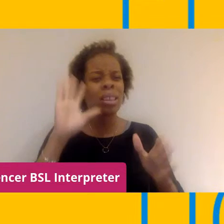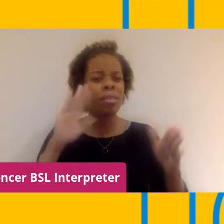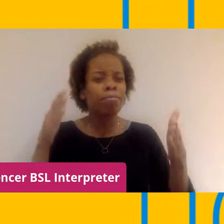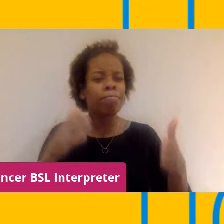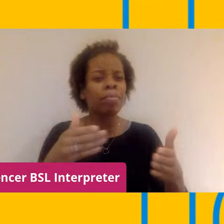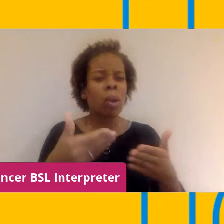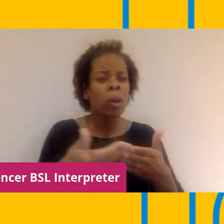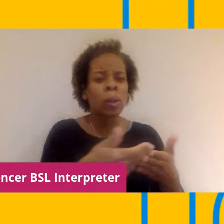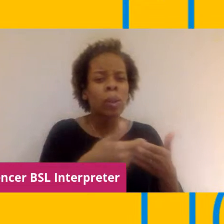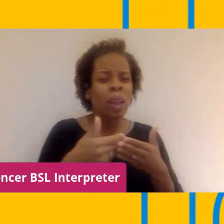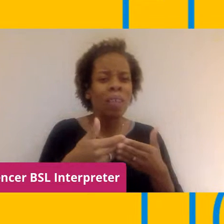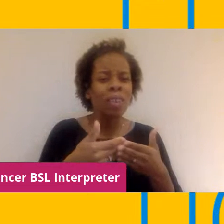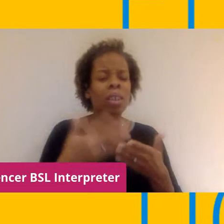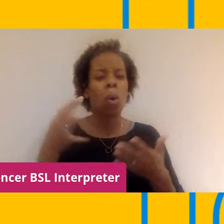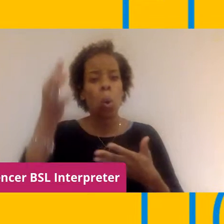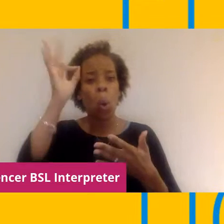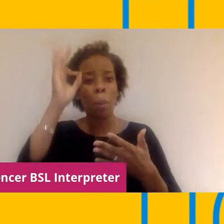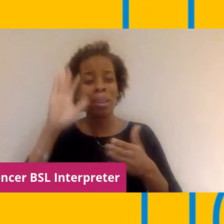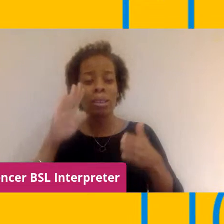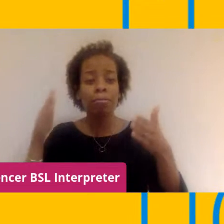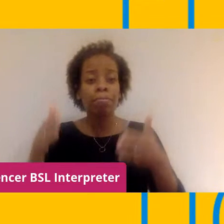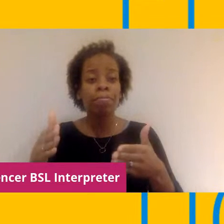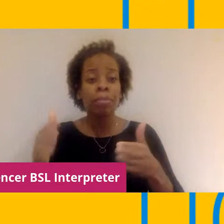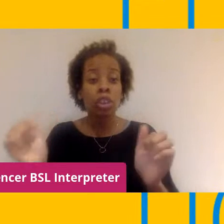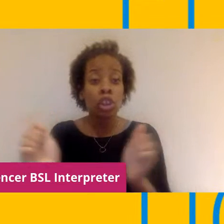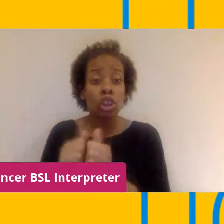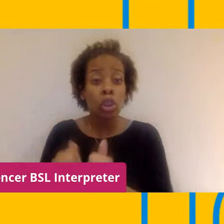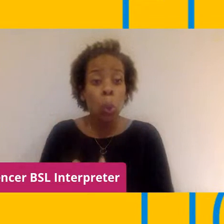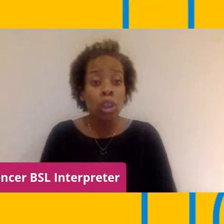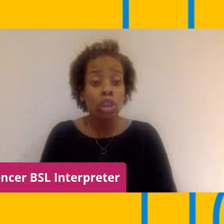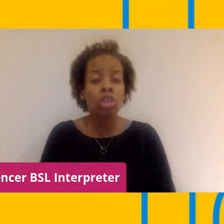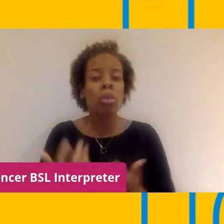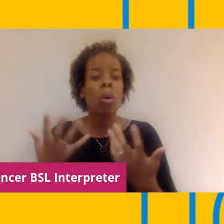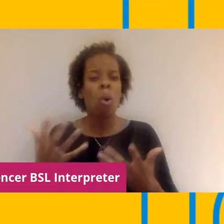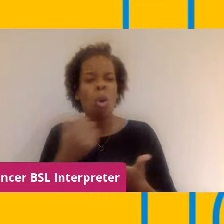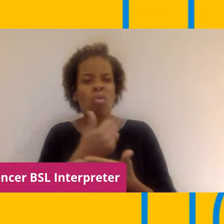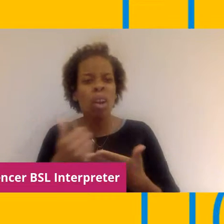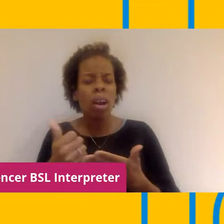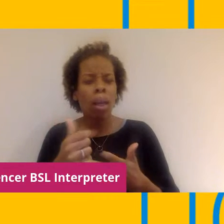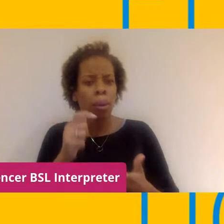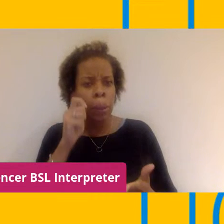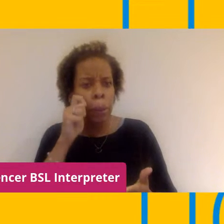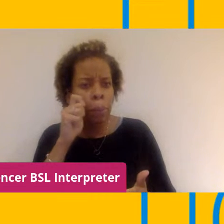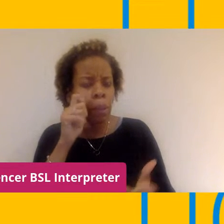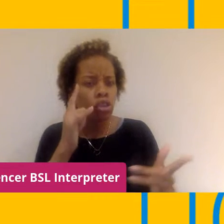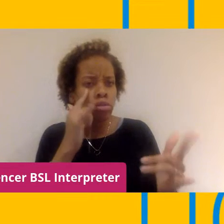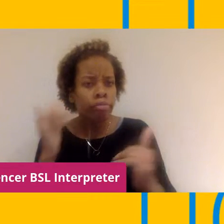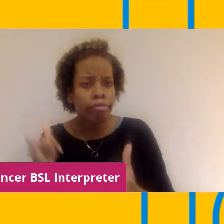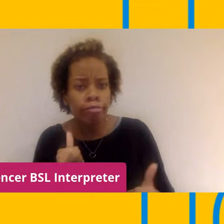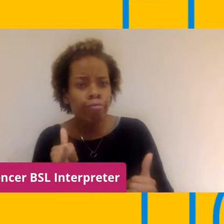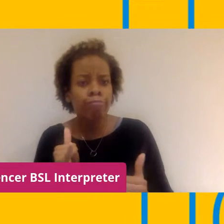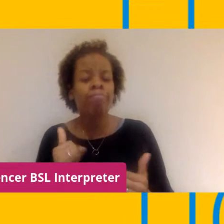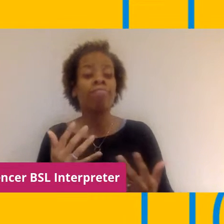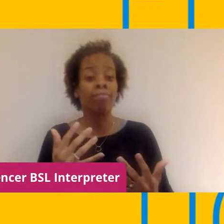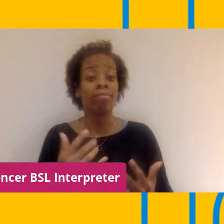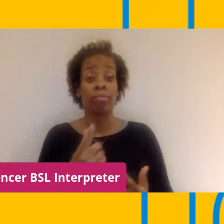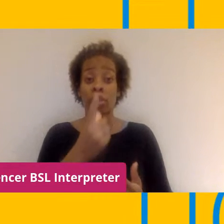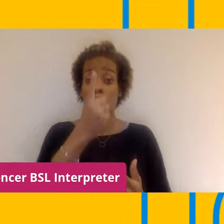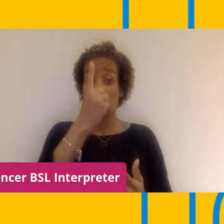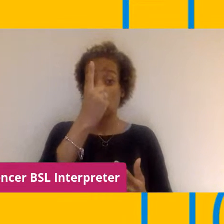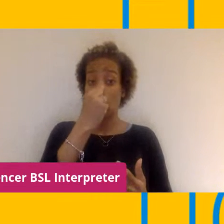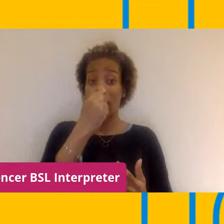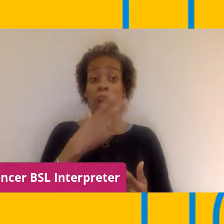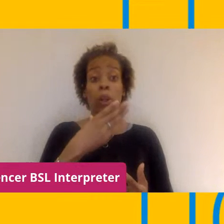committees, and regular inspections or investigations in the workplace. You can also utilise accident books